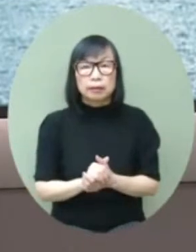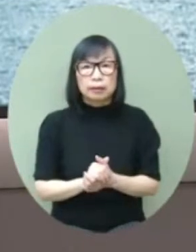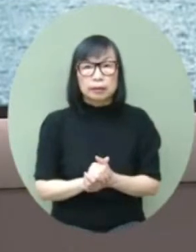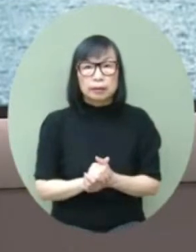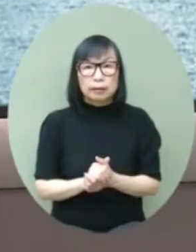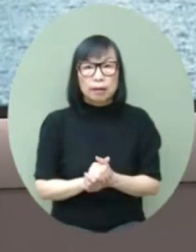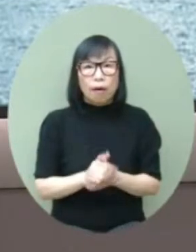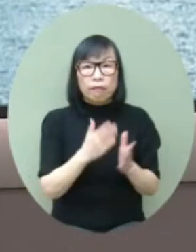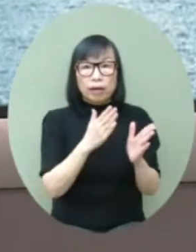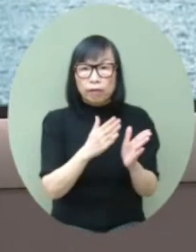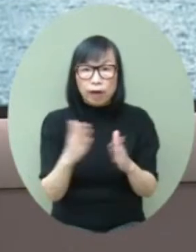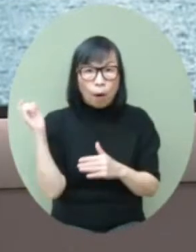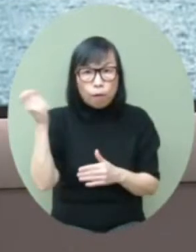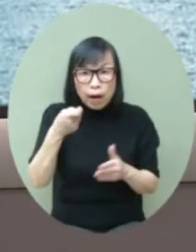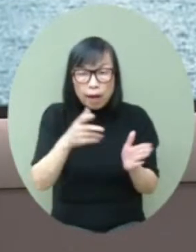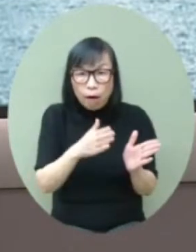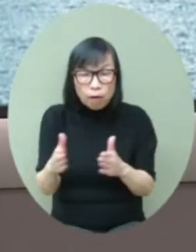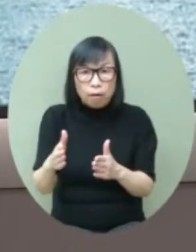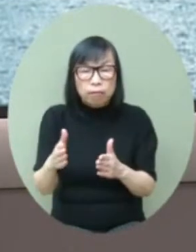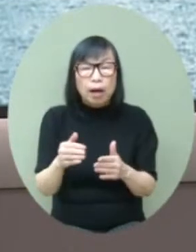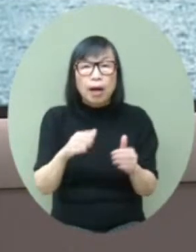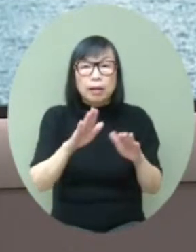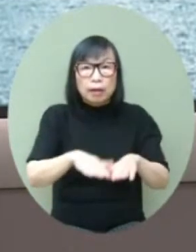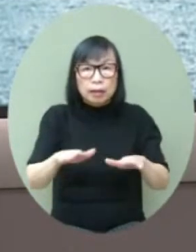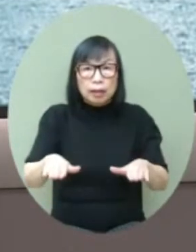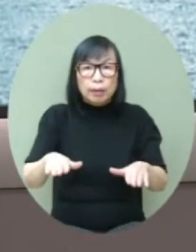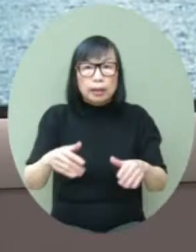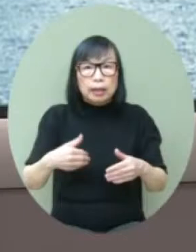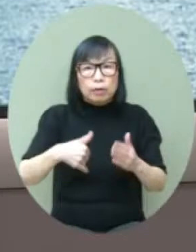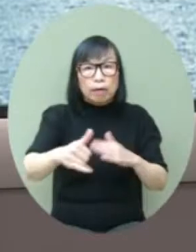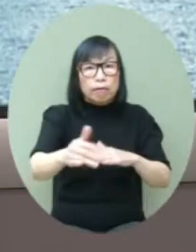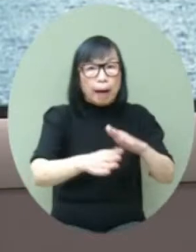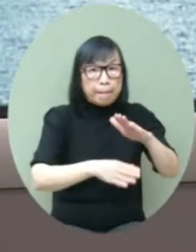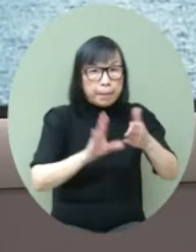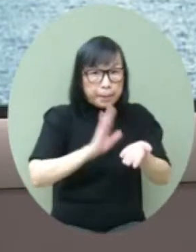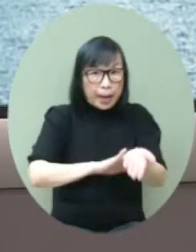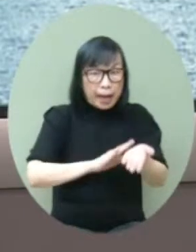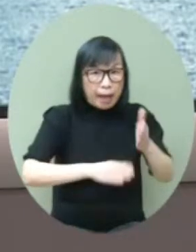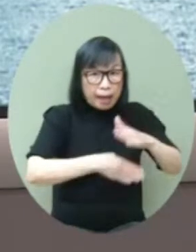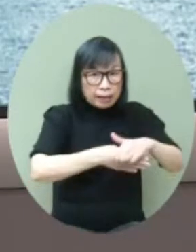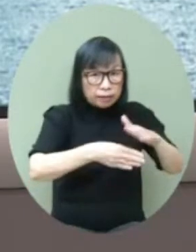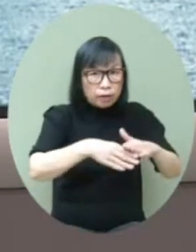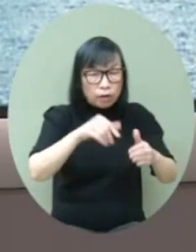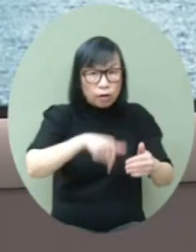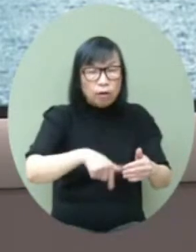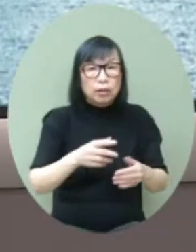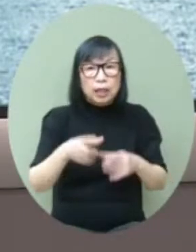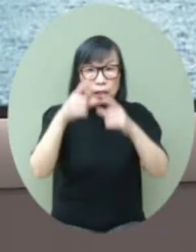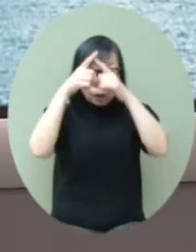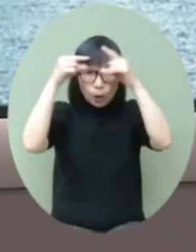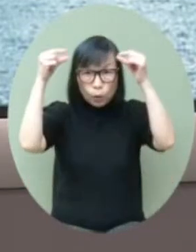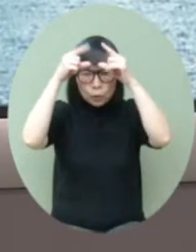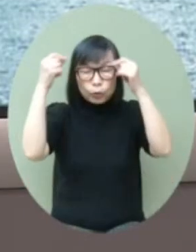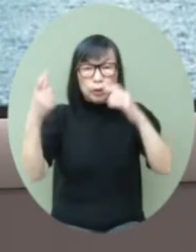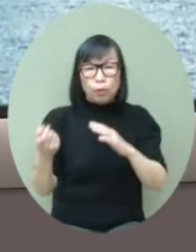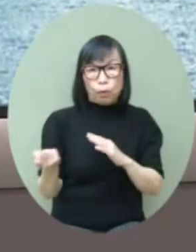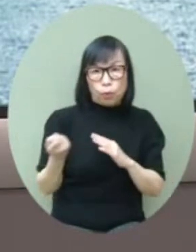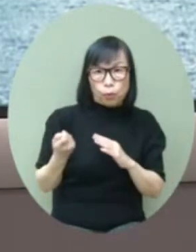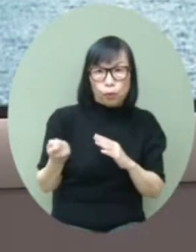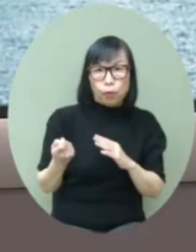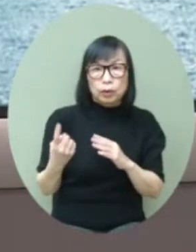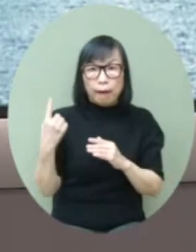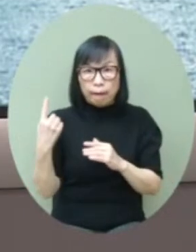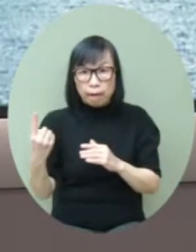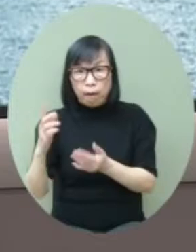duty spotted her, and she was arranged to go back to her cubicle. And that